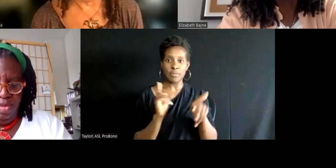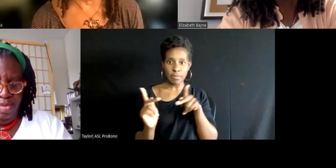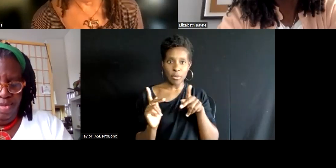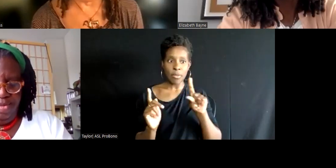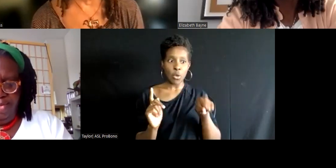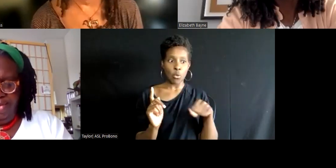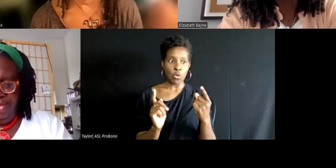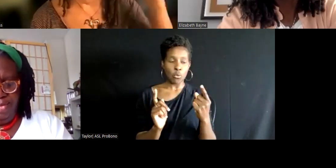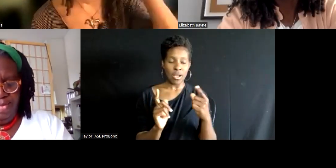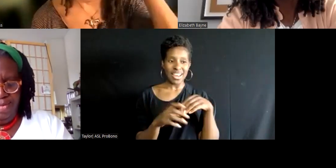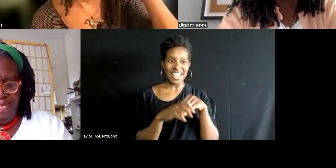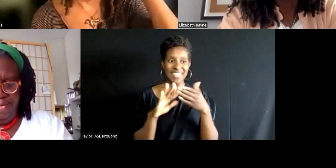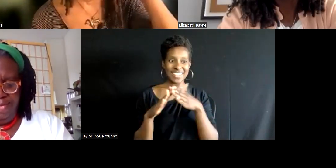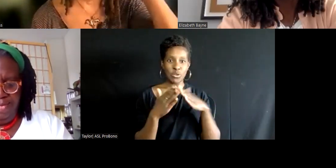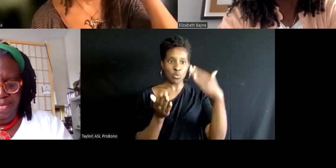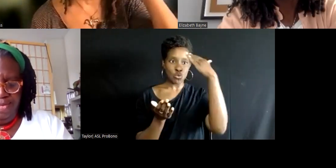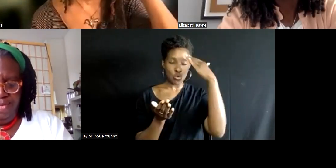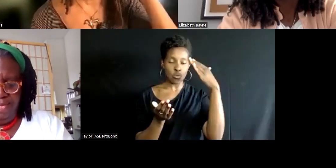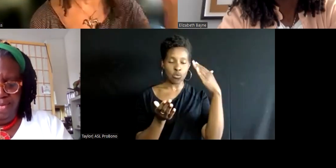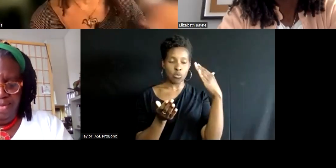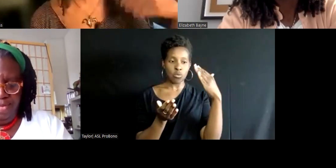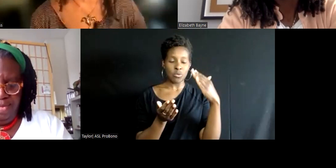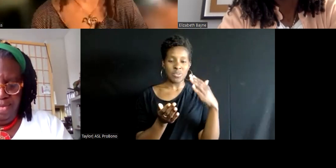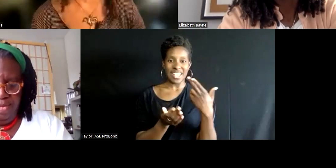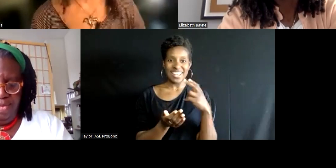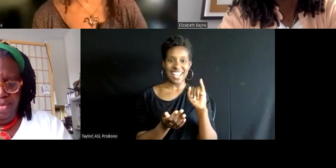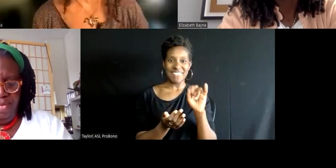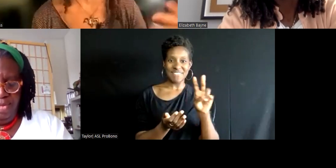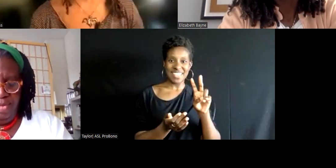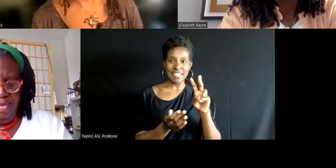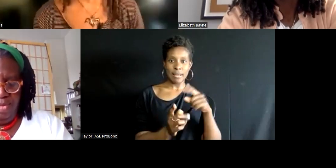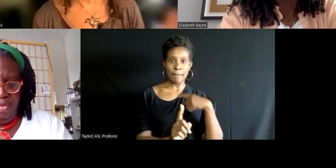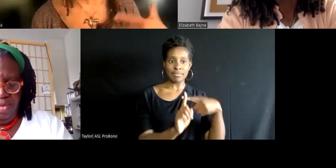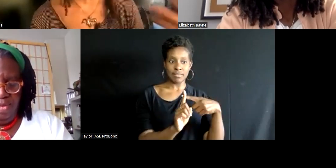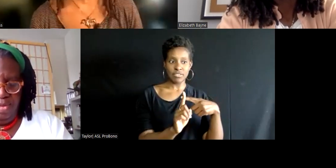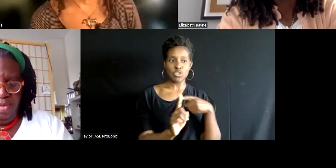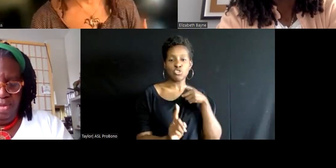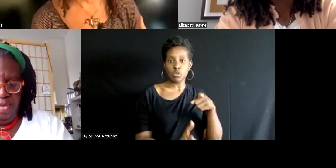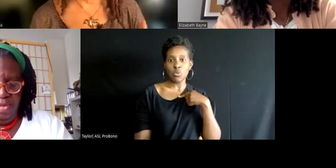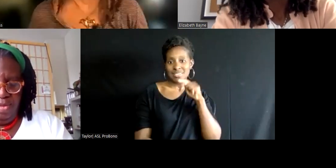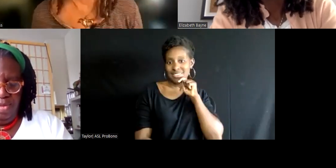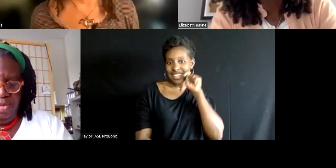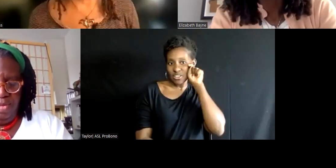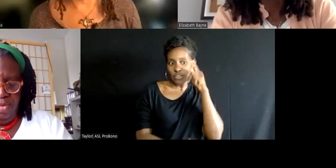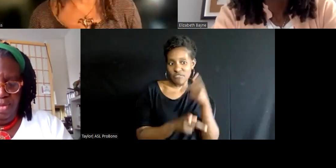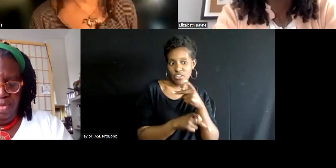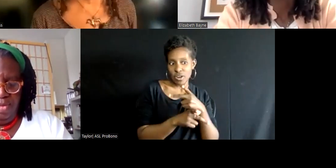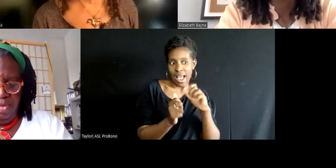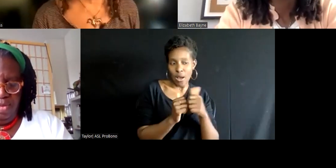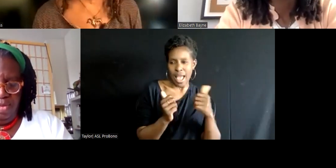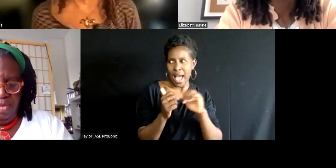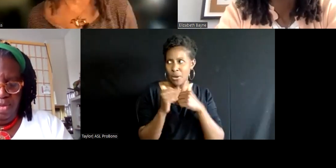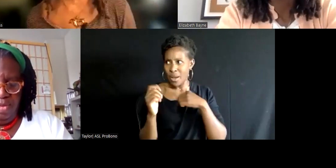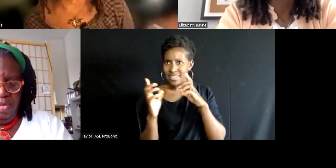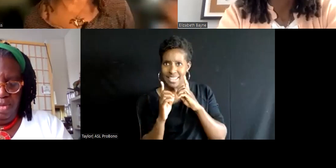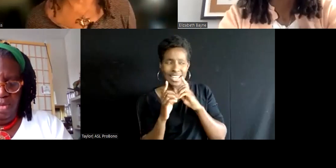anybody knew that was HIV positive. So she was like a tween trying to figure all this out. How do I date? How do I tell